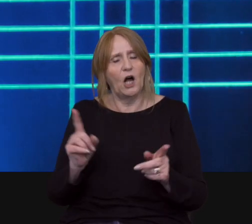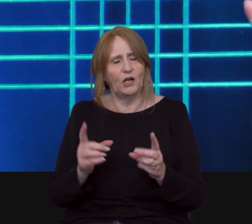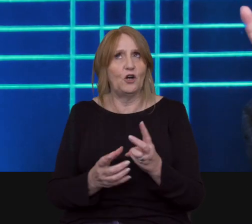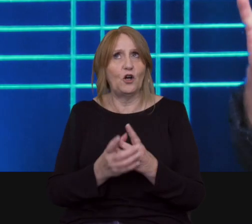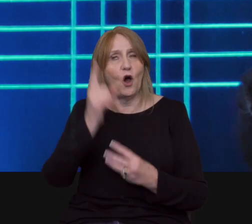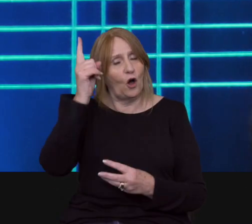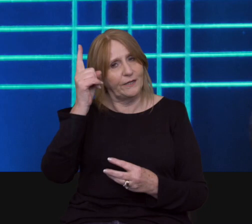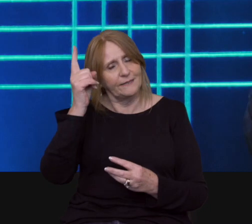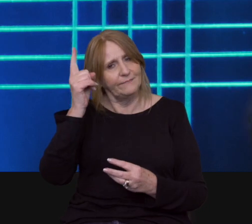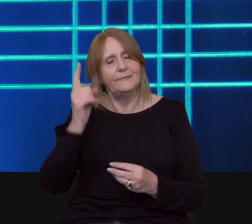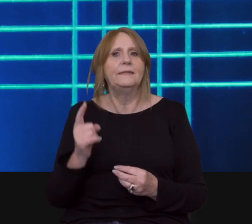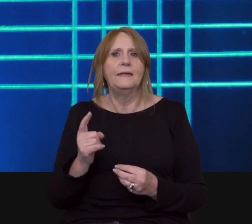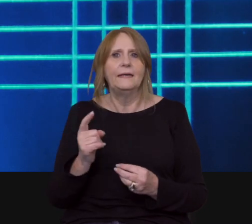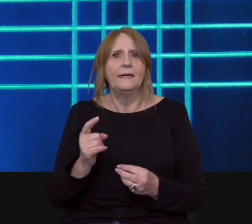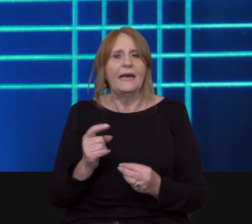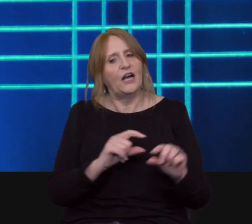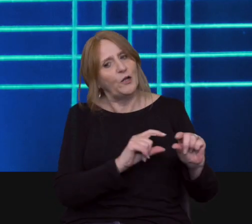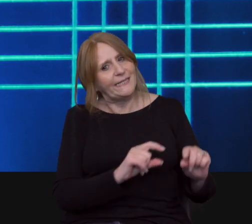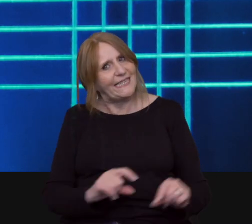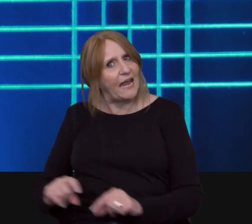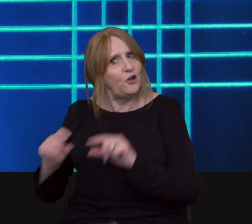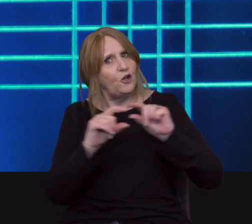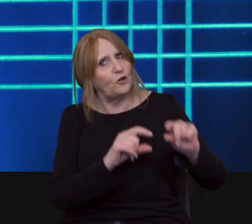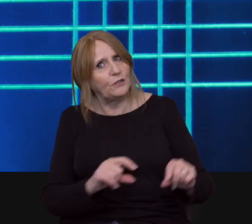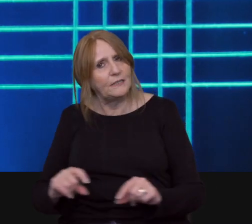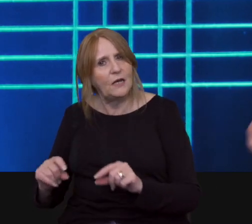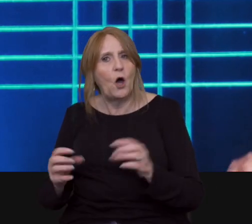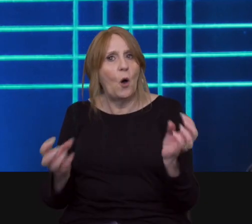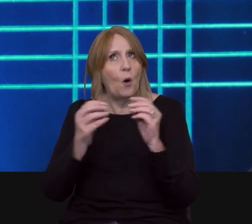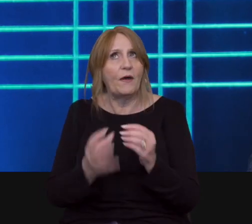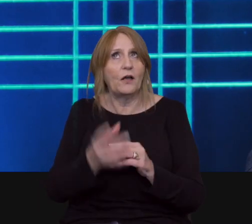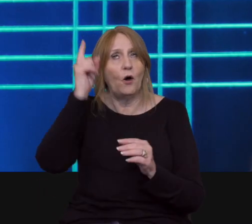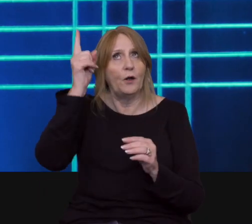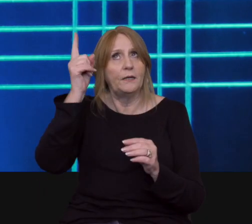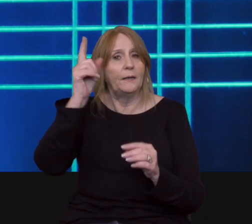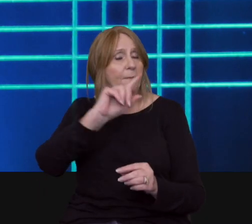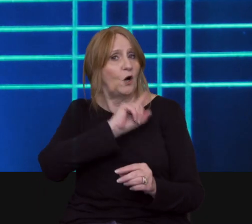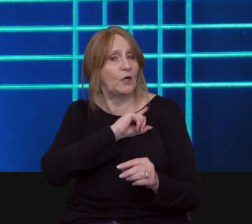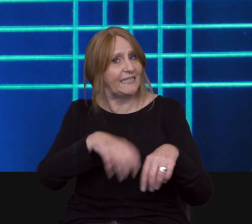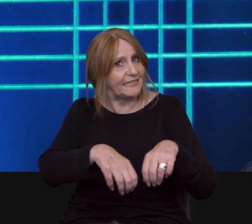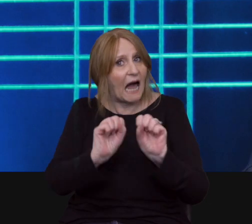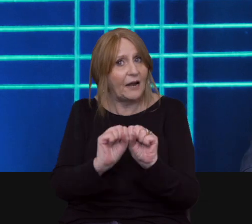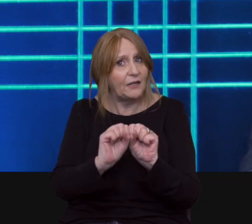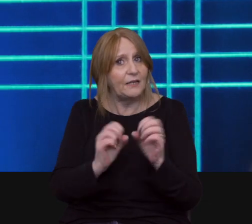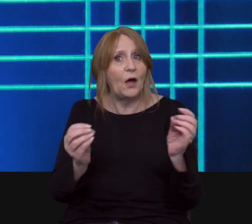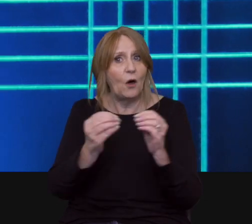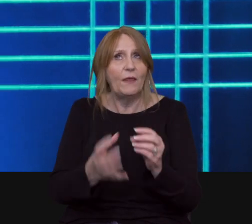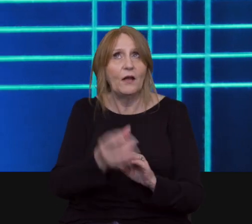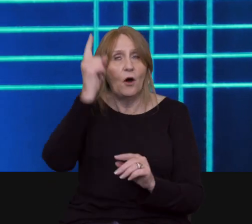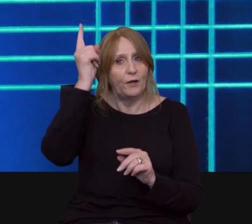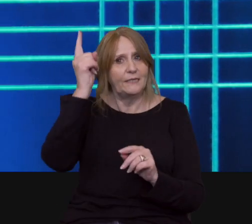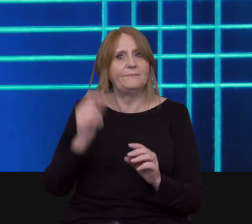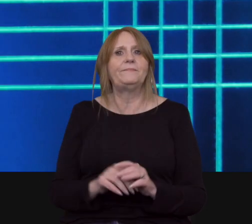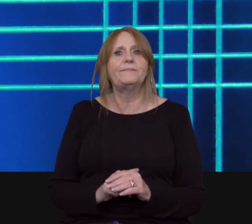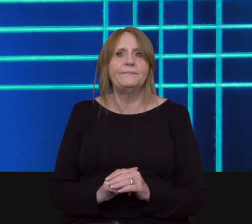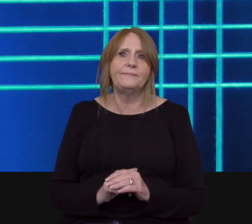it continues with Him. But I don't know if you noticed, but in the reading that was read to us from Joshua